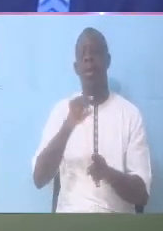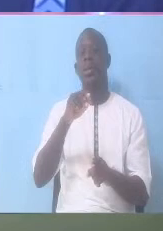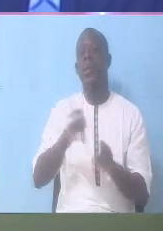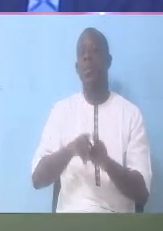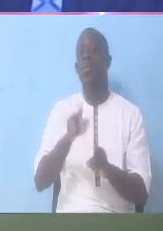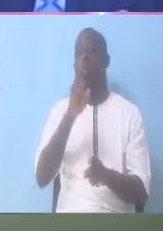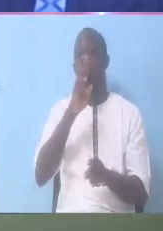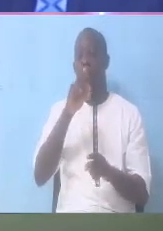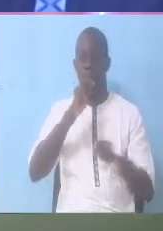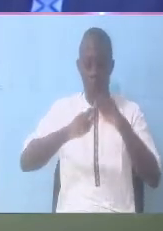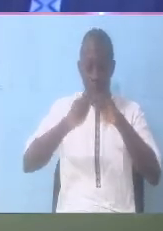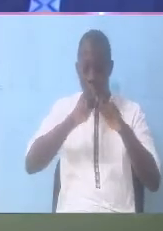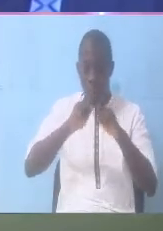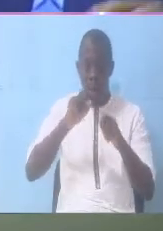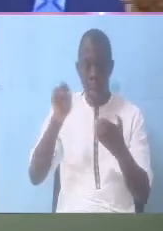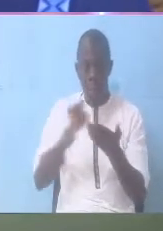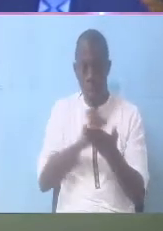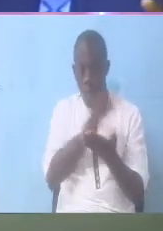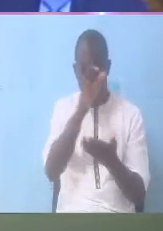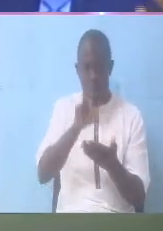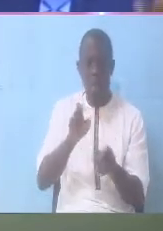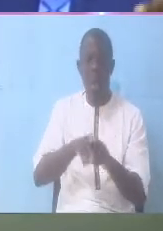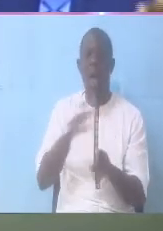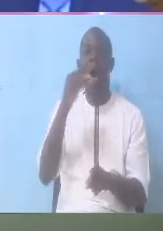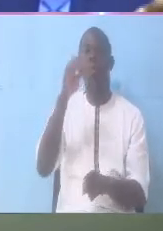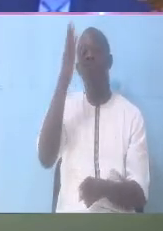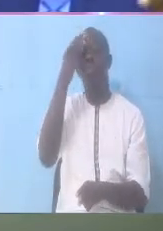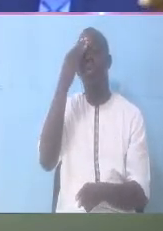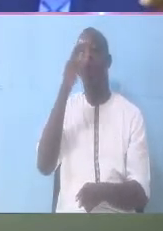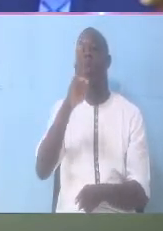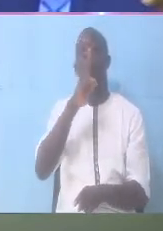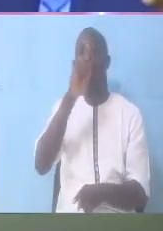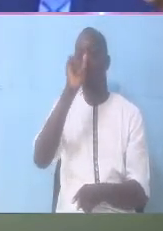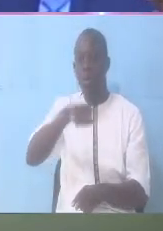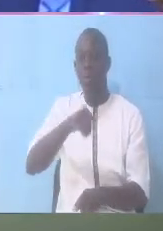zipped? Because there was.